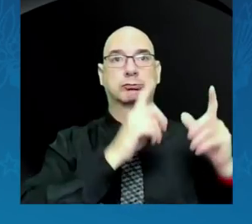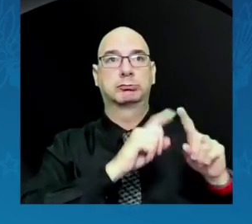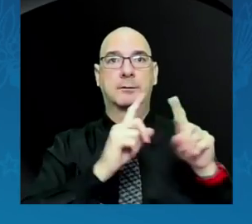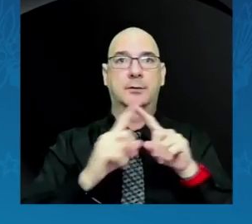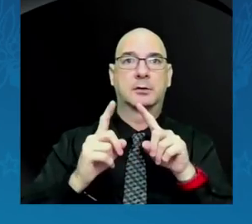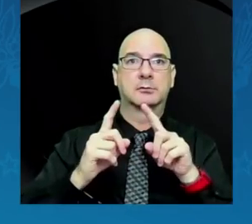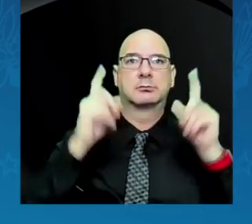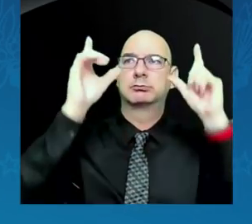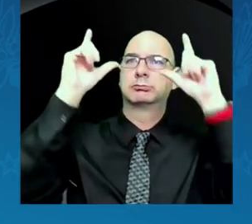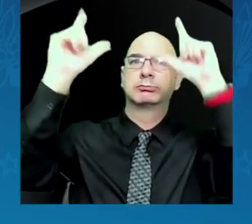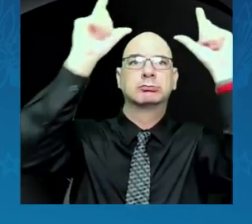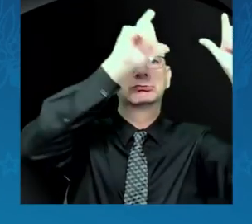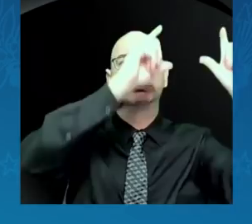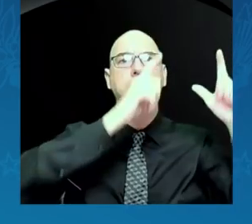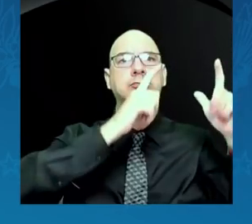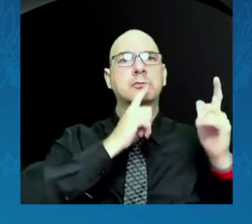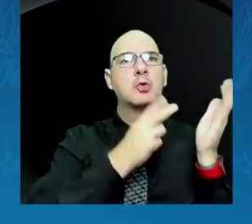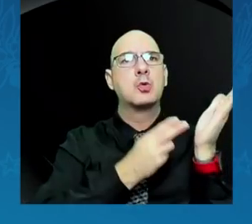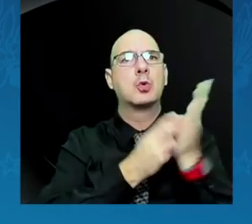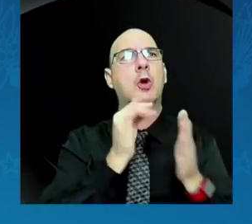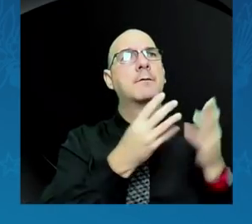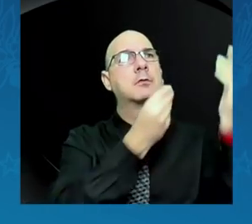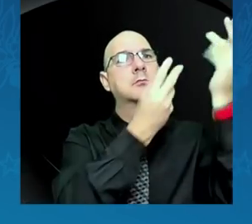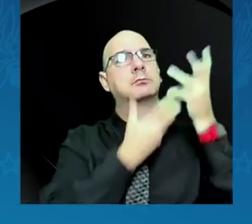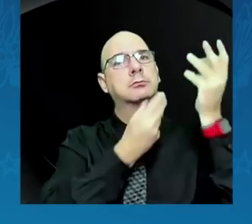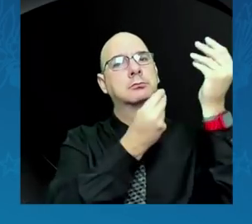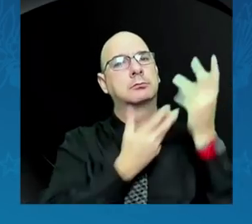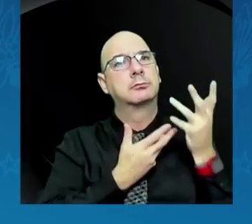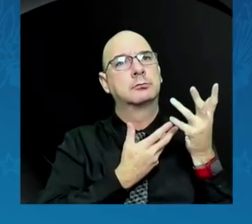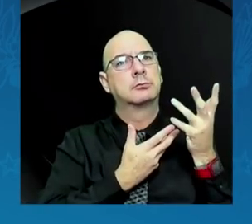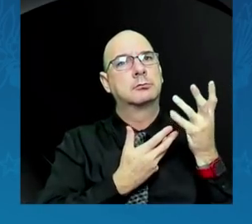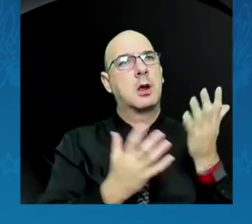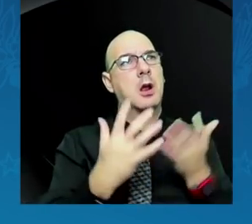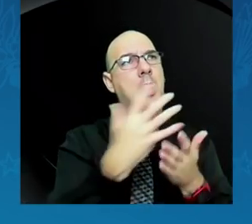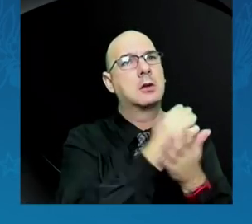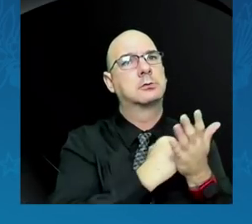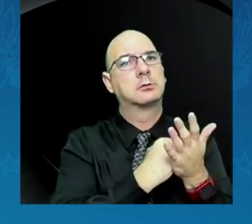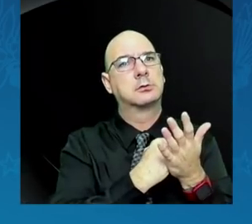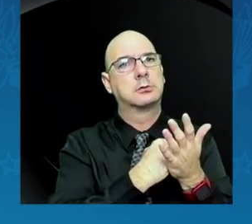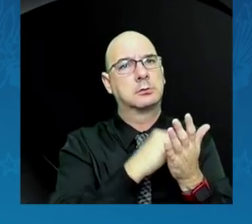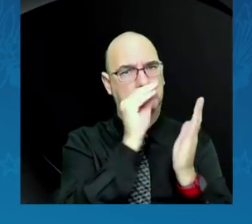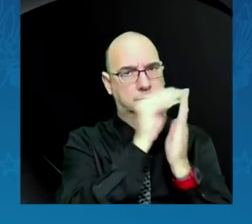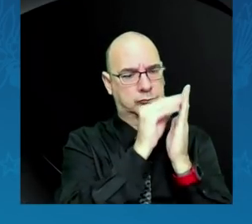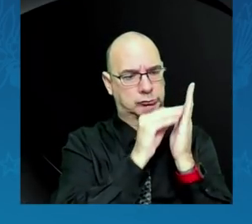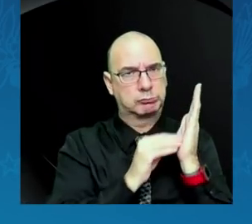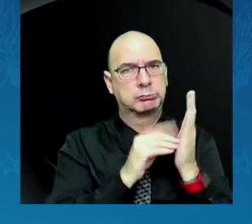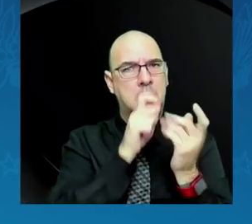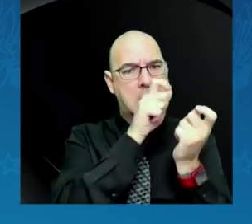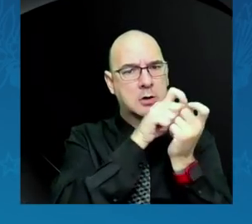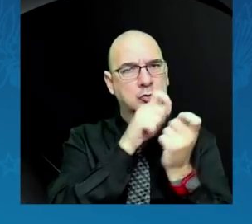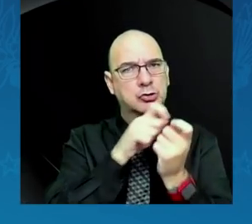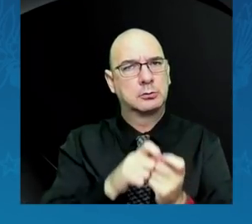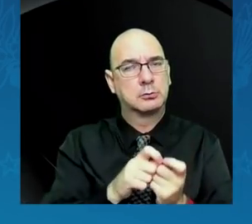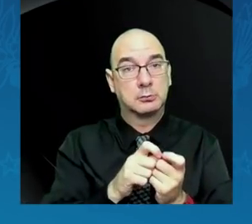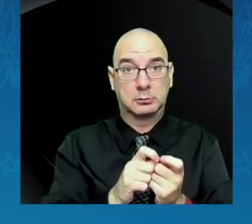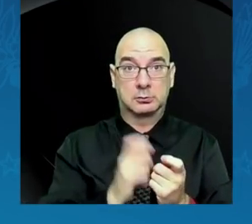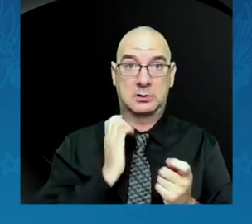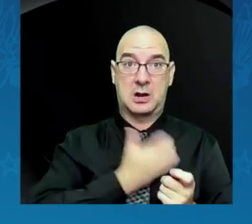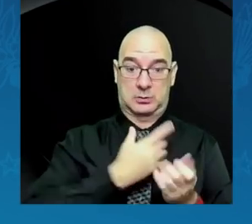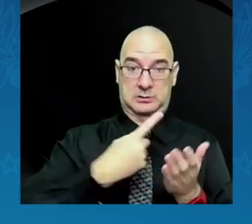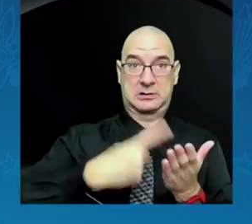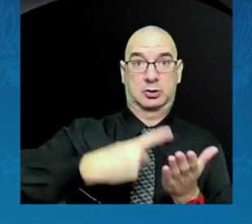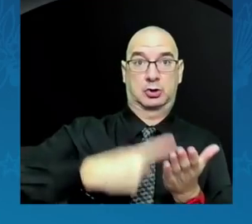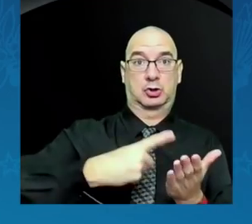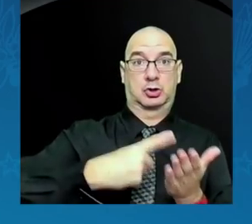collect there. And by the way, as part of the discussions and the agreements that we had during the bilateral with President